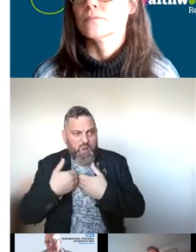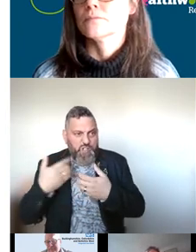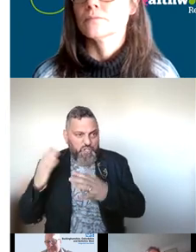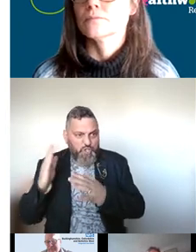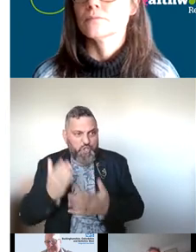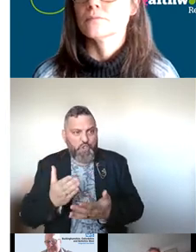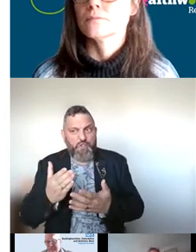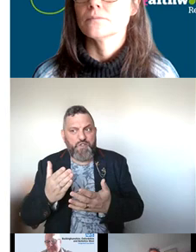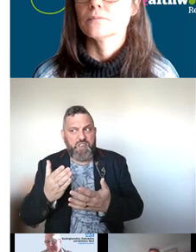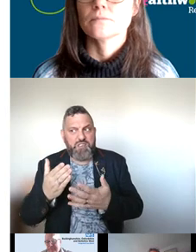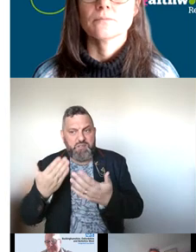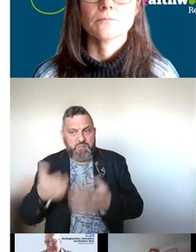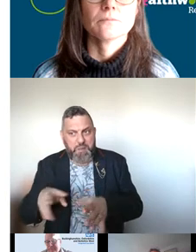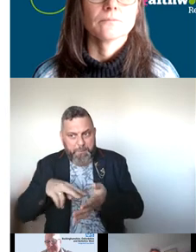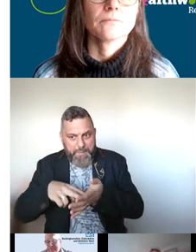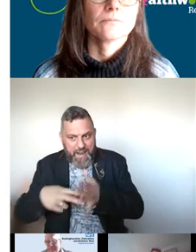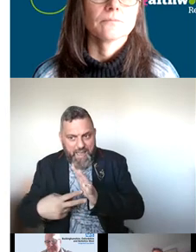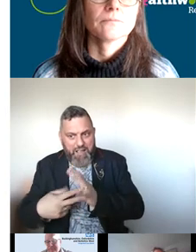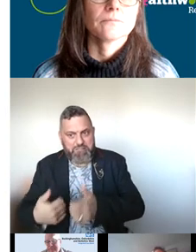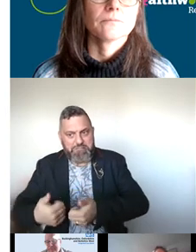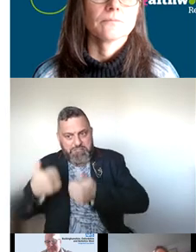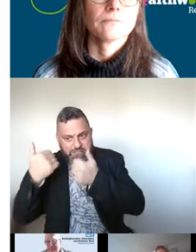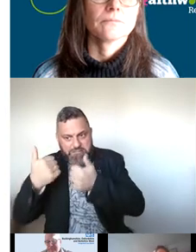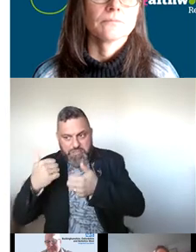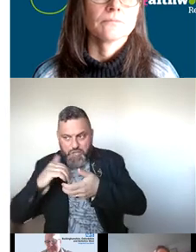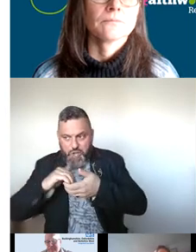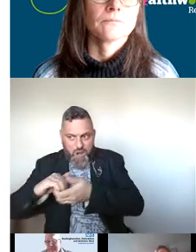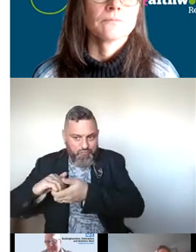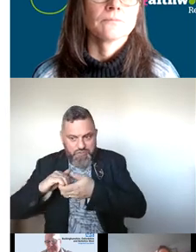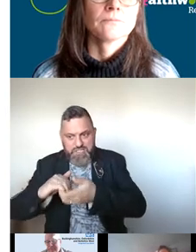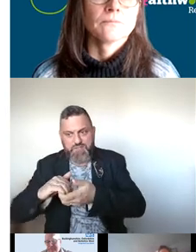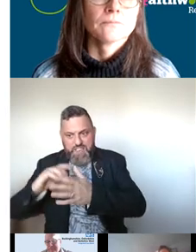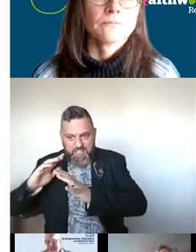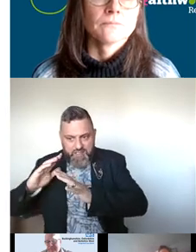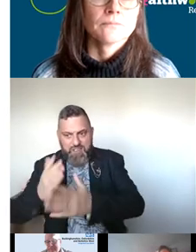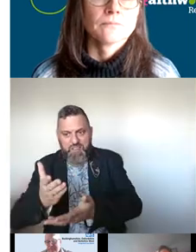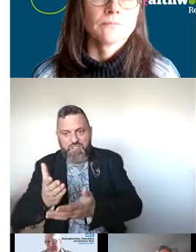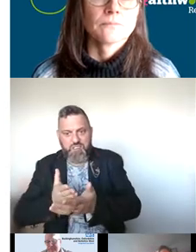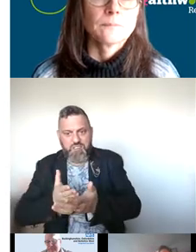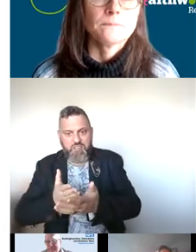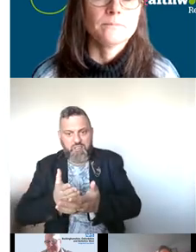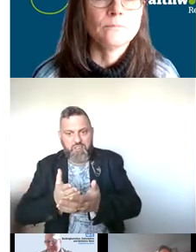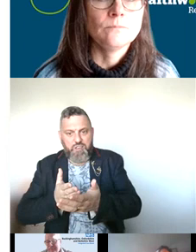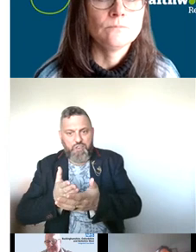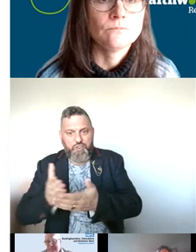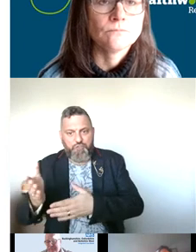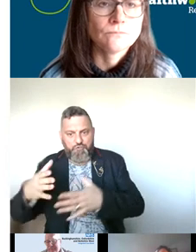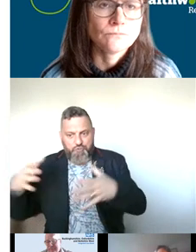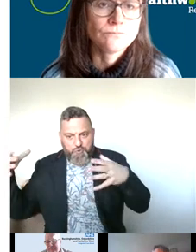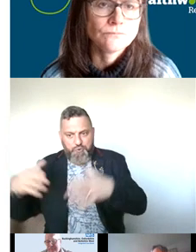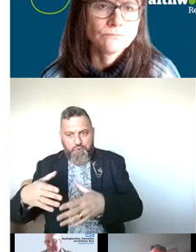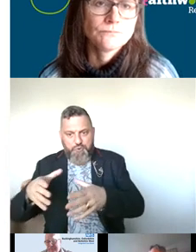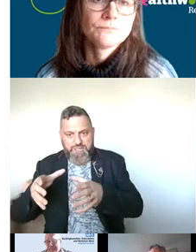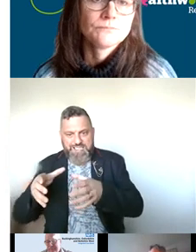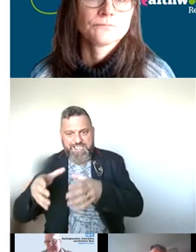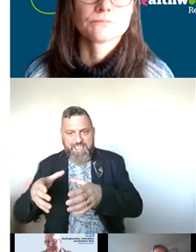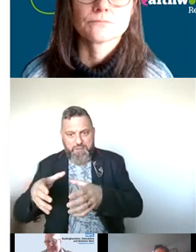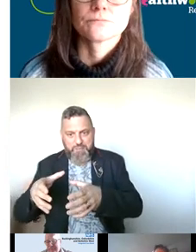has been planned and delivered collaboratively through a unified team that come